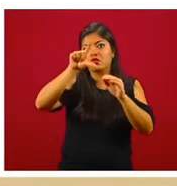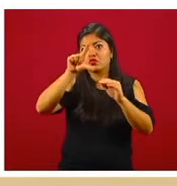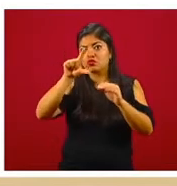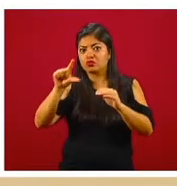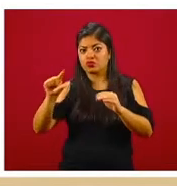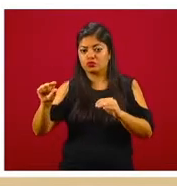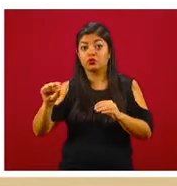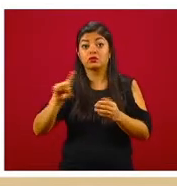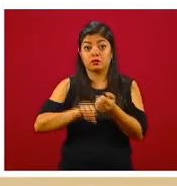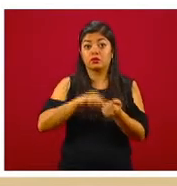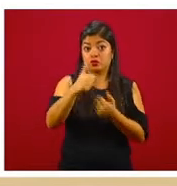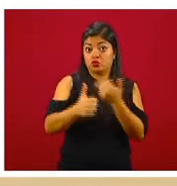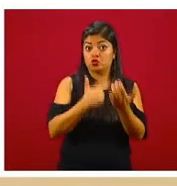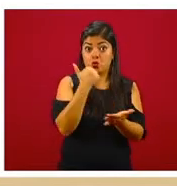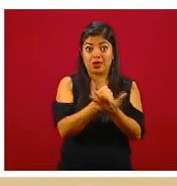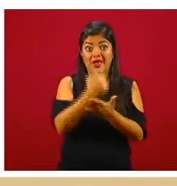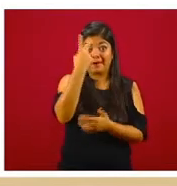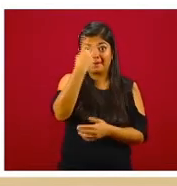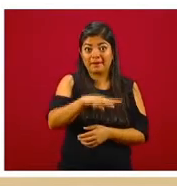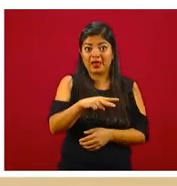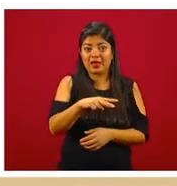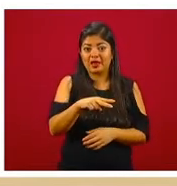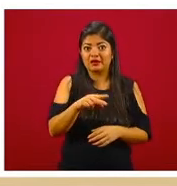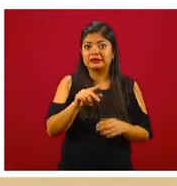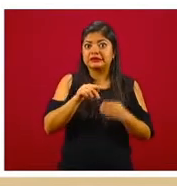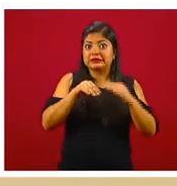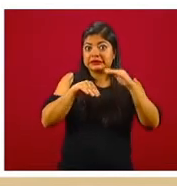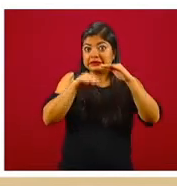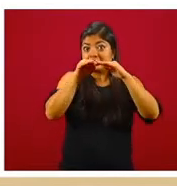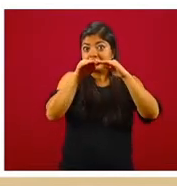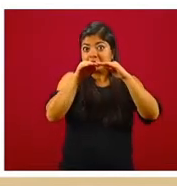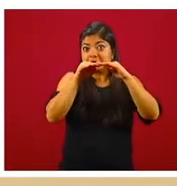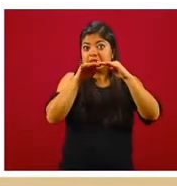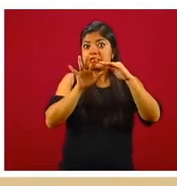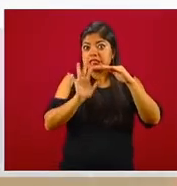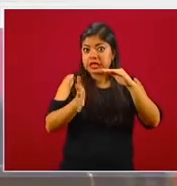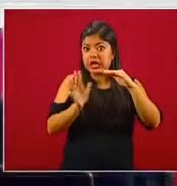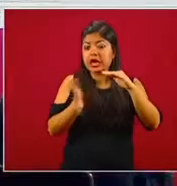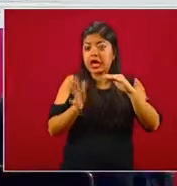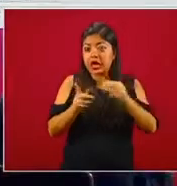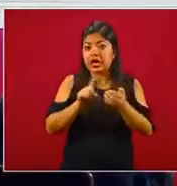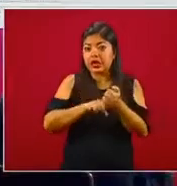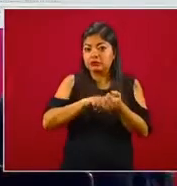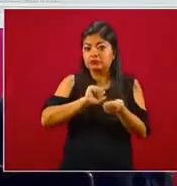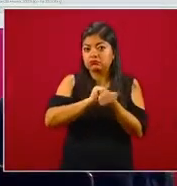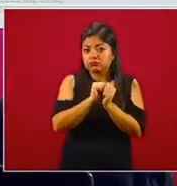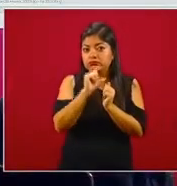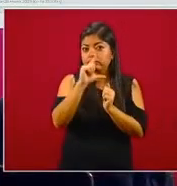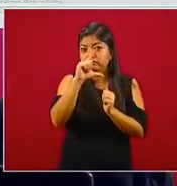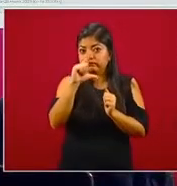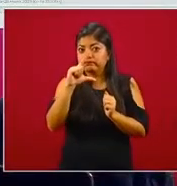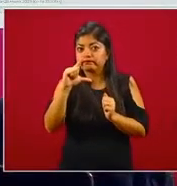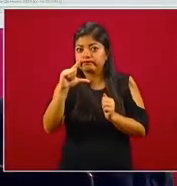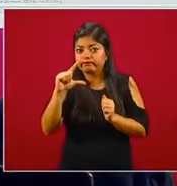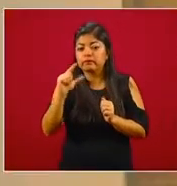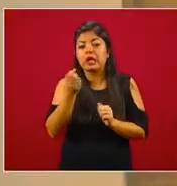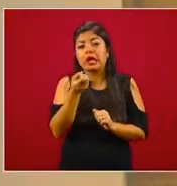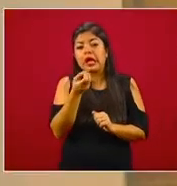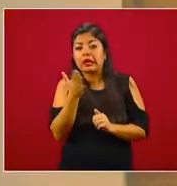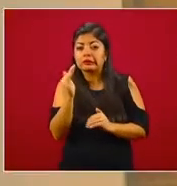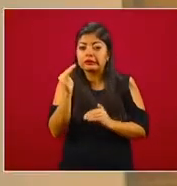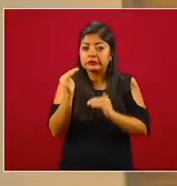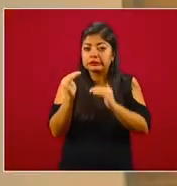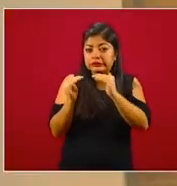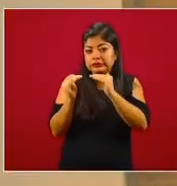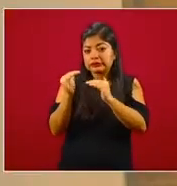disminución. La in Ciudad a de México longer está term. justo en la Even cresta, like ya Tabasco is empezamos a already ver flattening señales that particular tempranas curve. de reducción Mexico en el City is número de at its casos con highest algunas peak, but